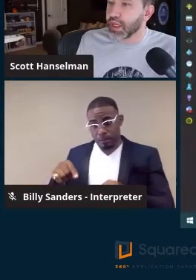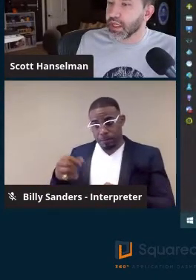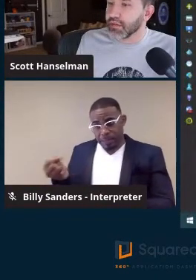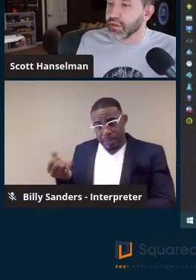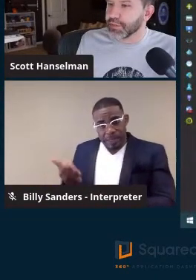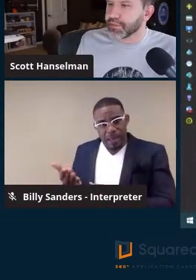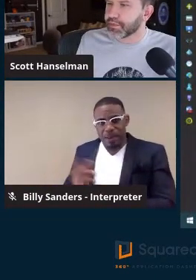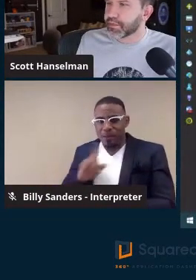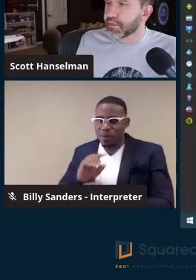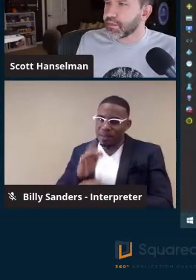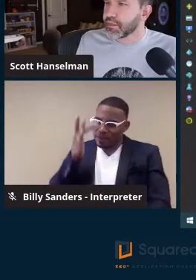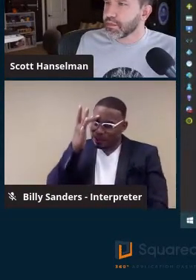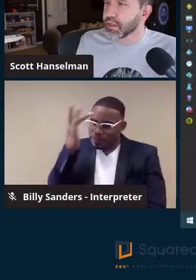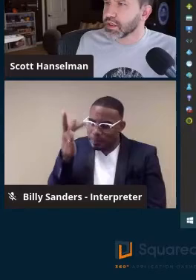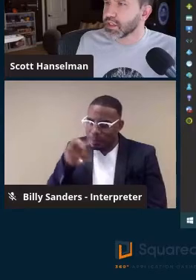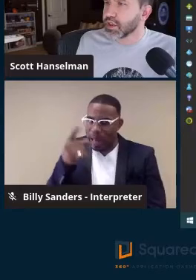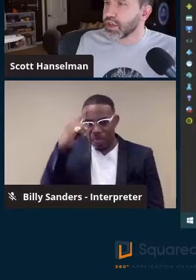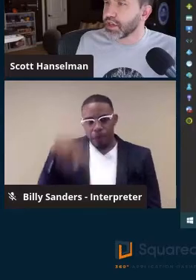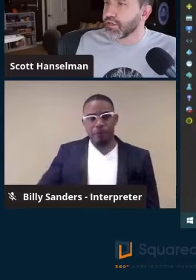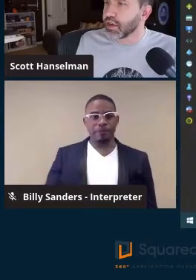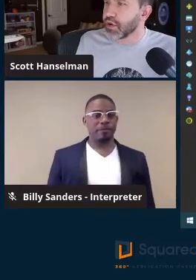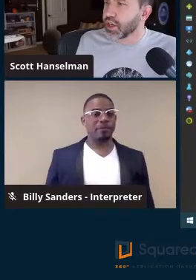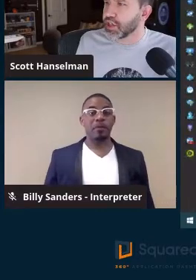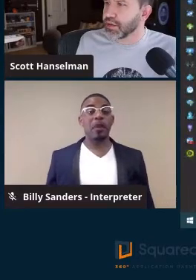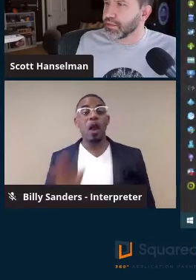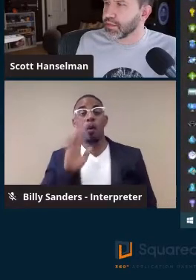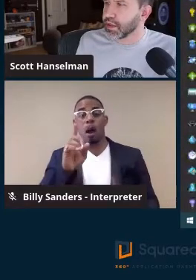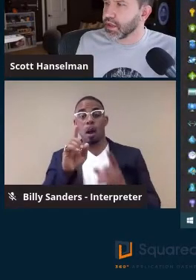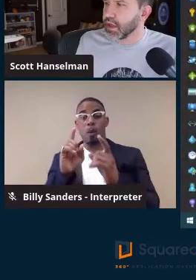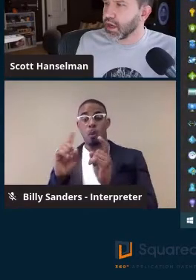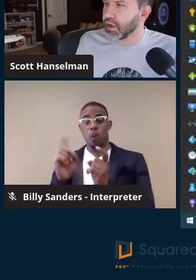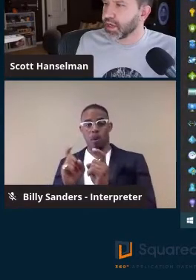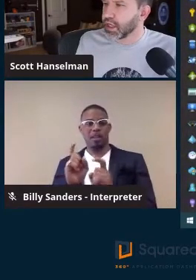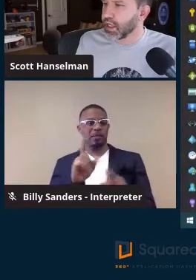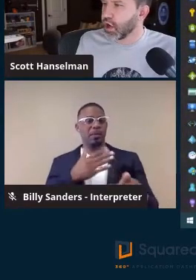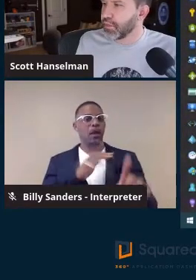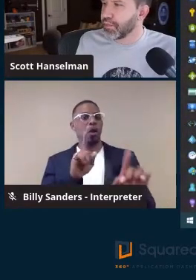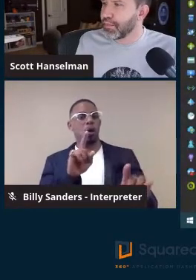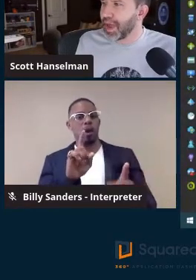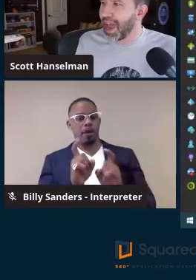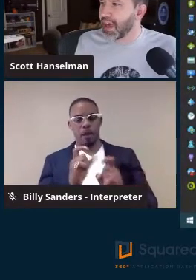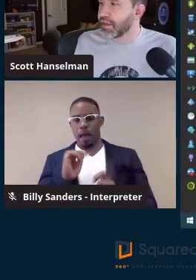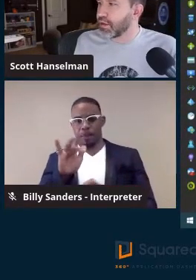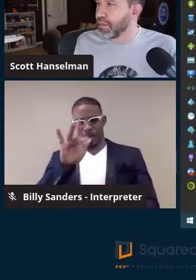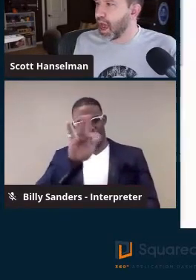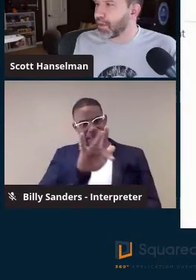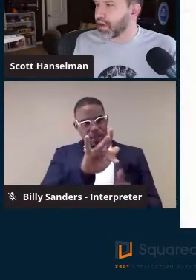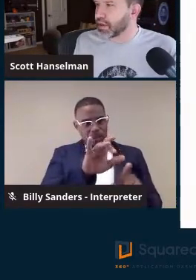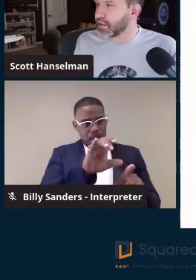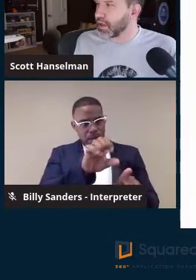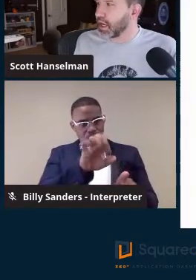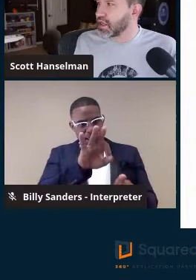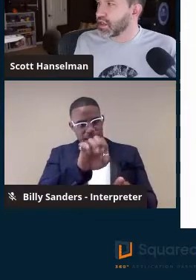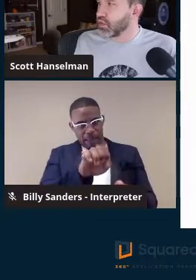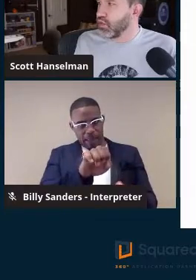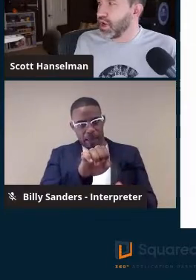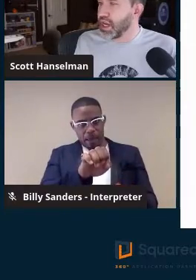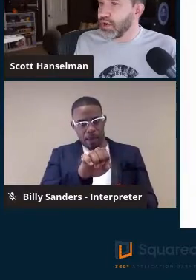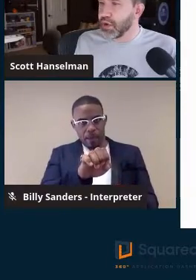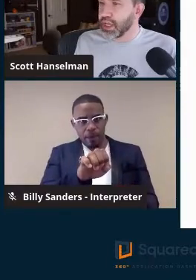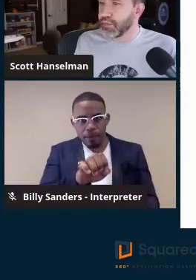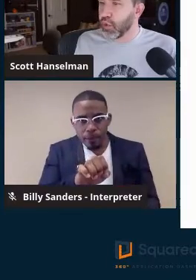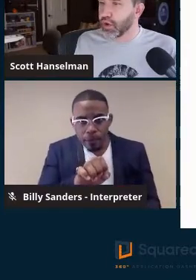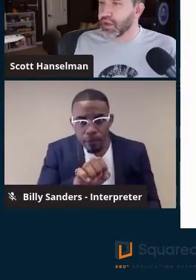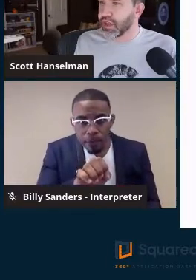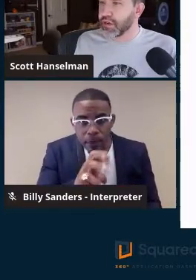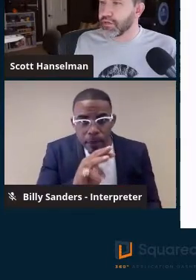quite clever. Let's go to configuration, and I'm going to click on path mappings. And this is a really,